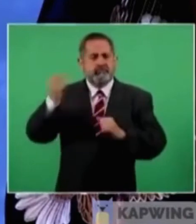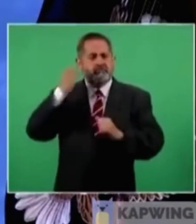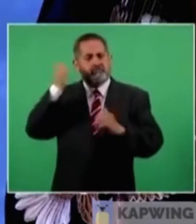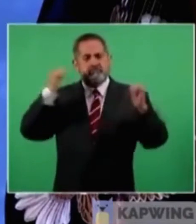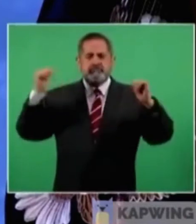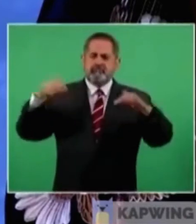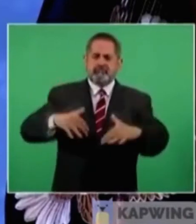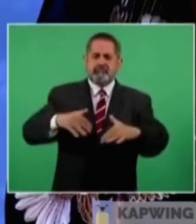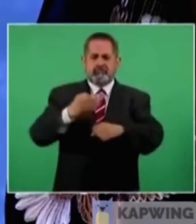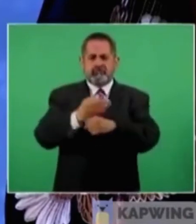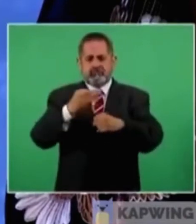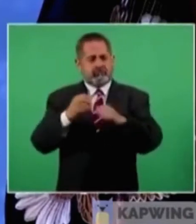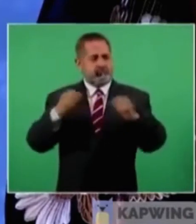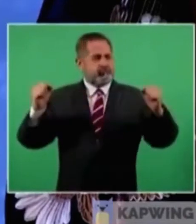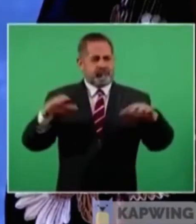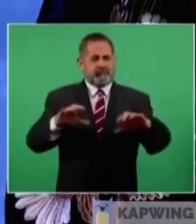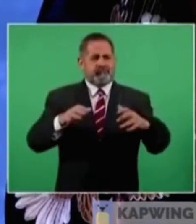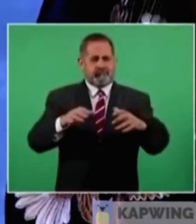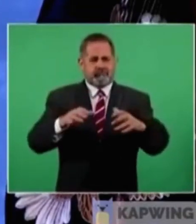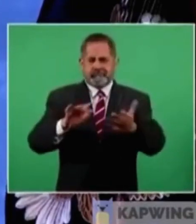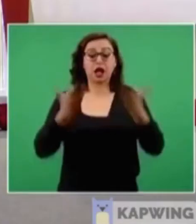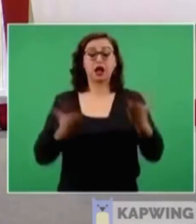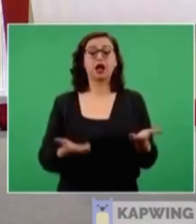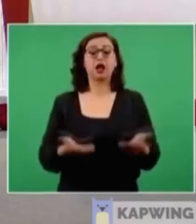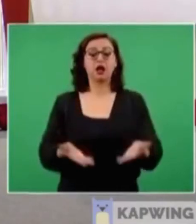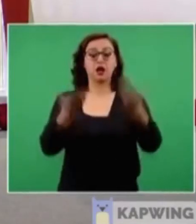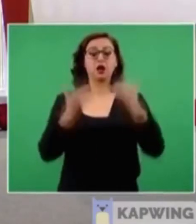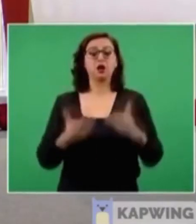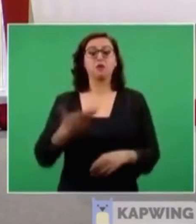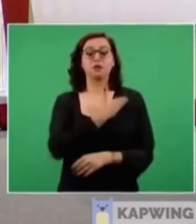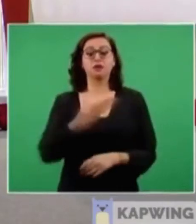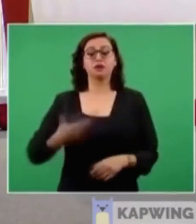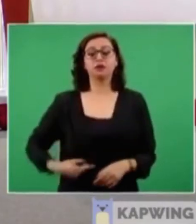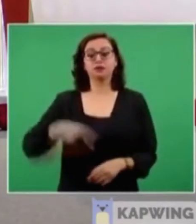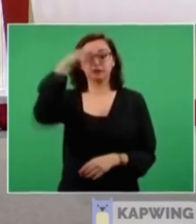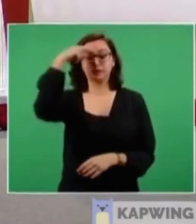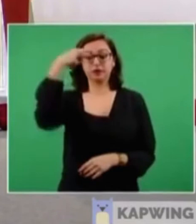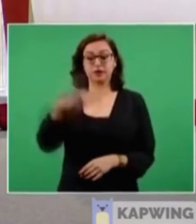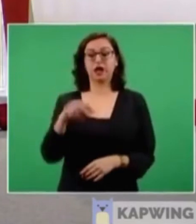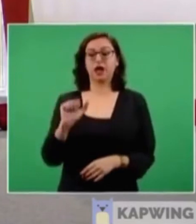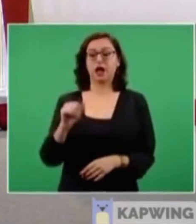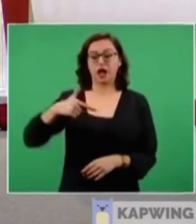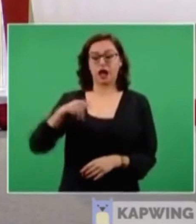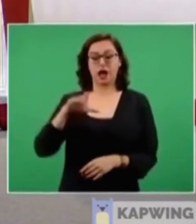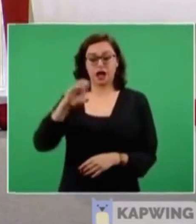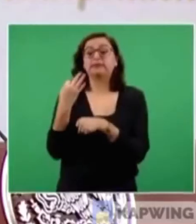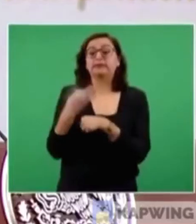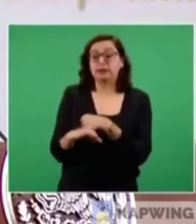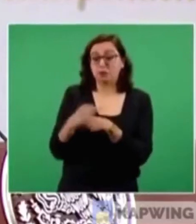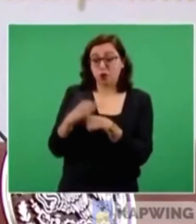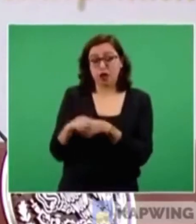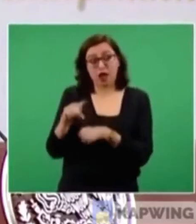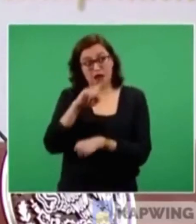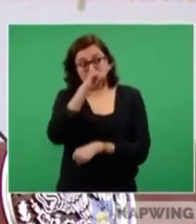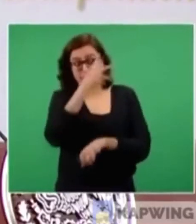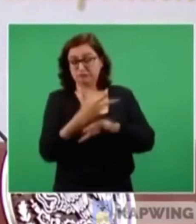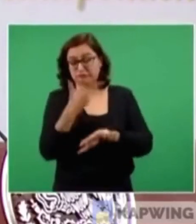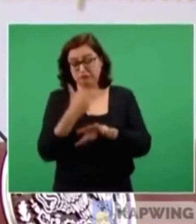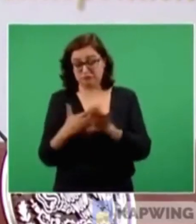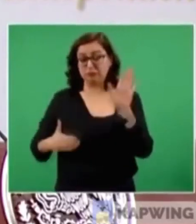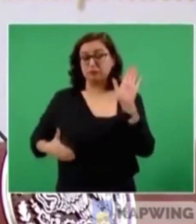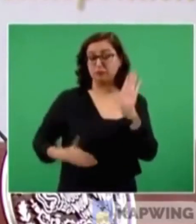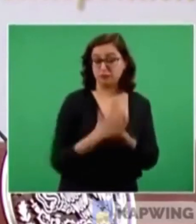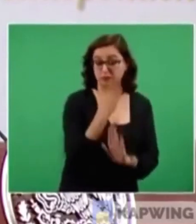Global Climate Summit, hosted virtually by the White House, President Manuel Lopez Obrador suggested a six-month temporary U.S.